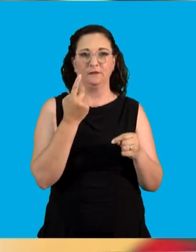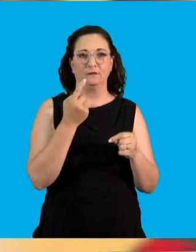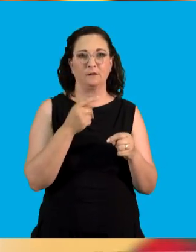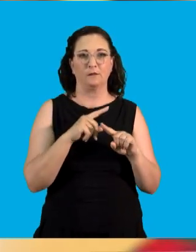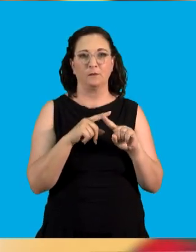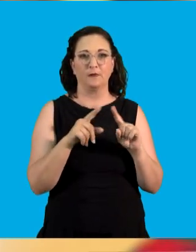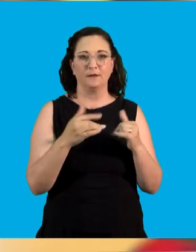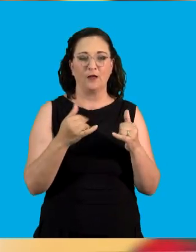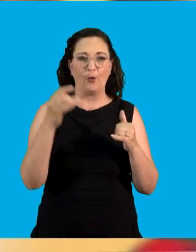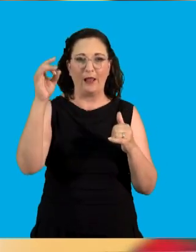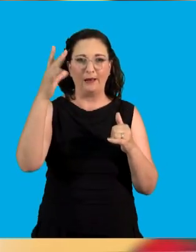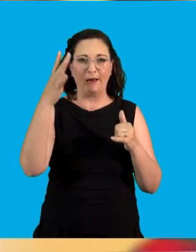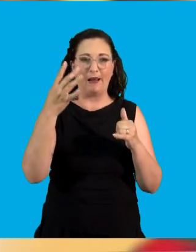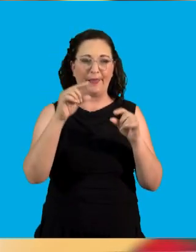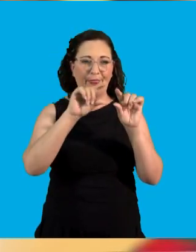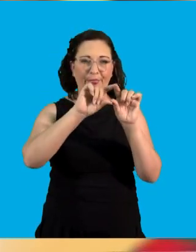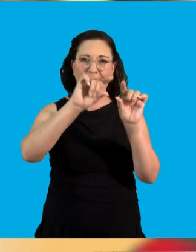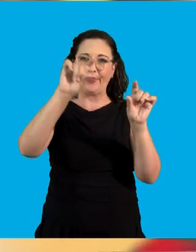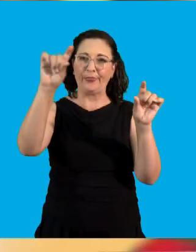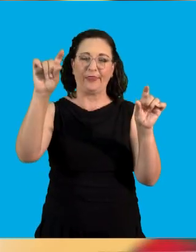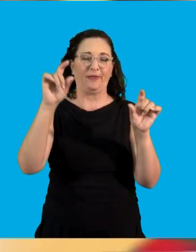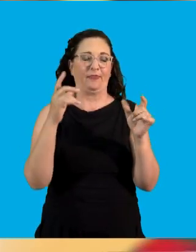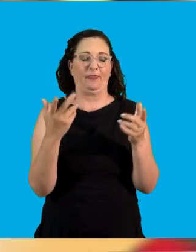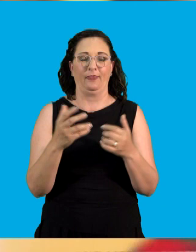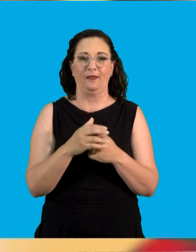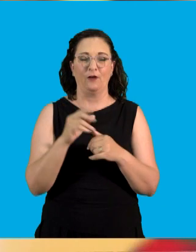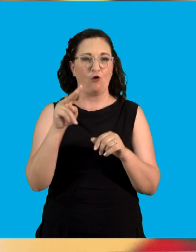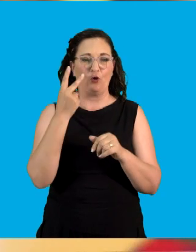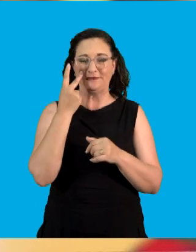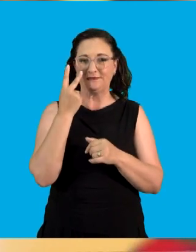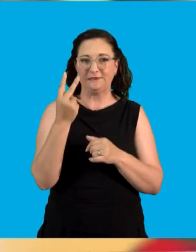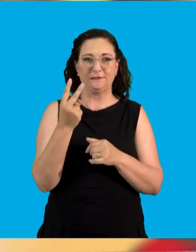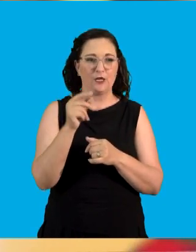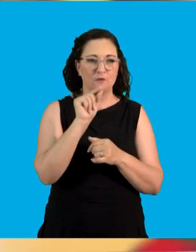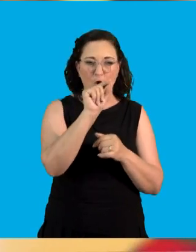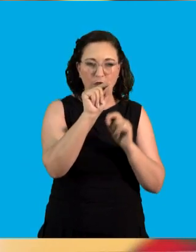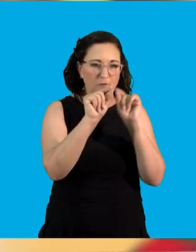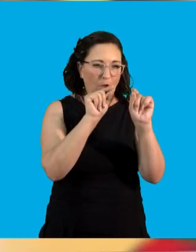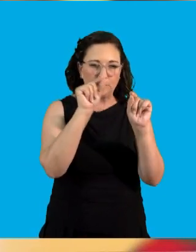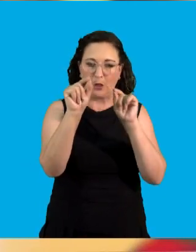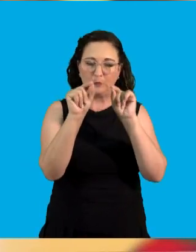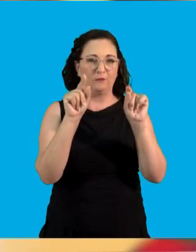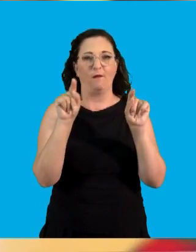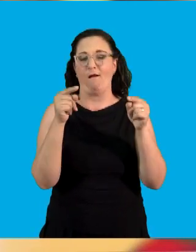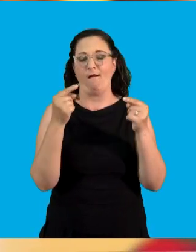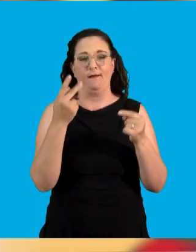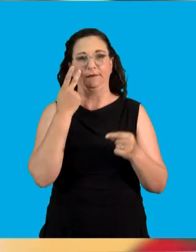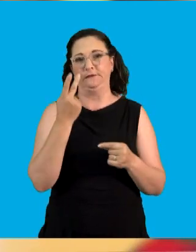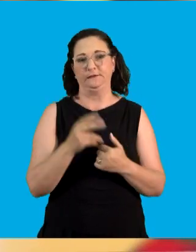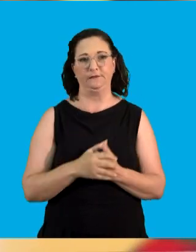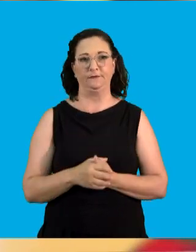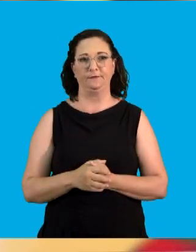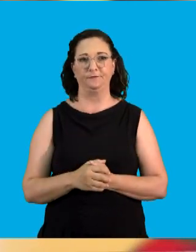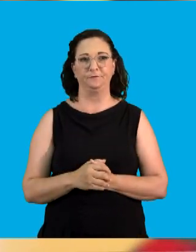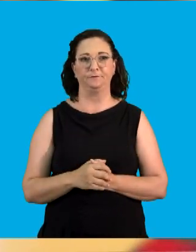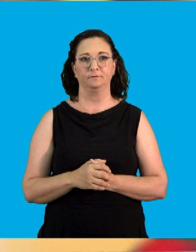the thin band of light, you cannot even see the individual stars. You cannot spot the individual